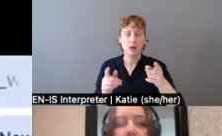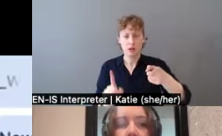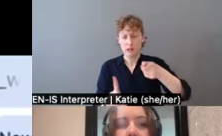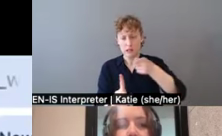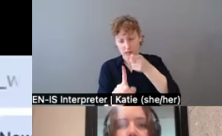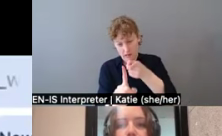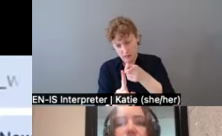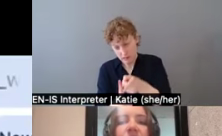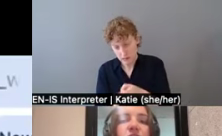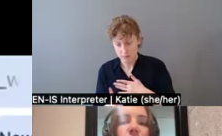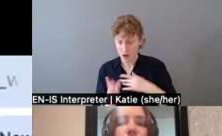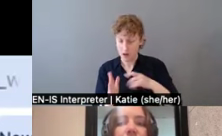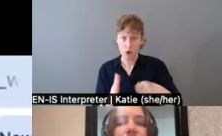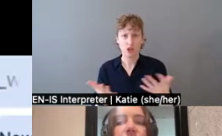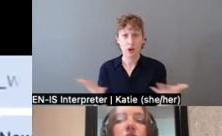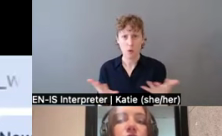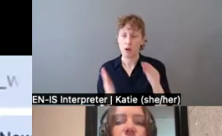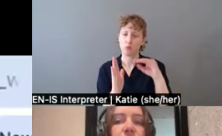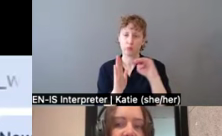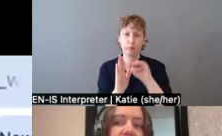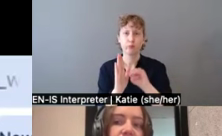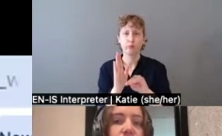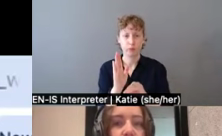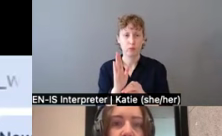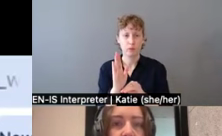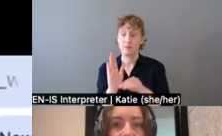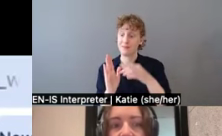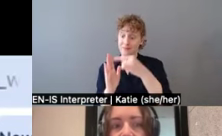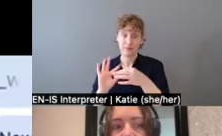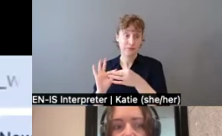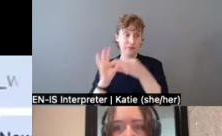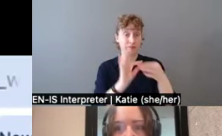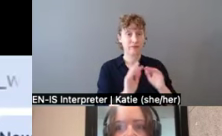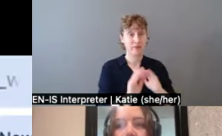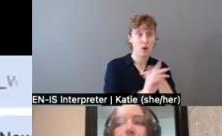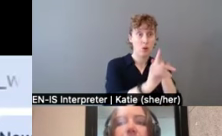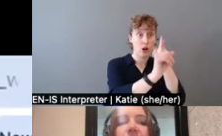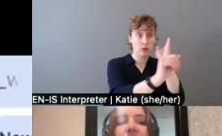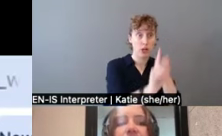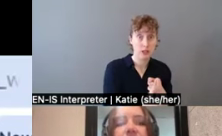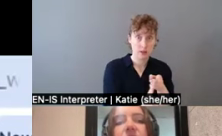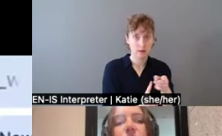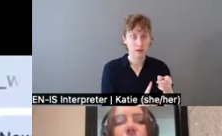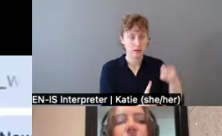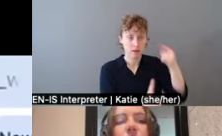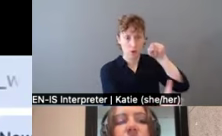12 months and how it relates to the objectives and to the focus areas of the grant. And then we go